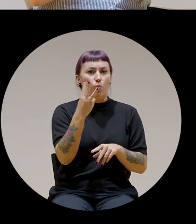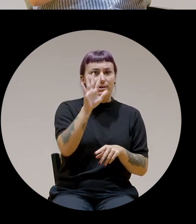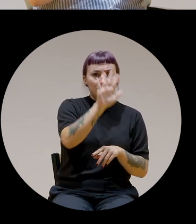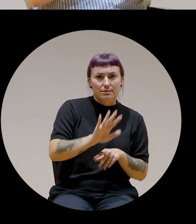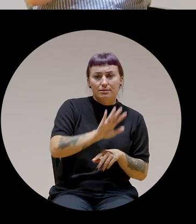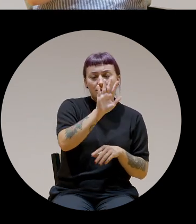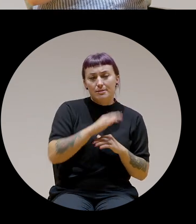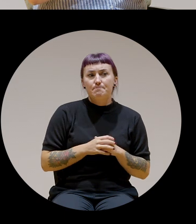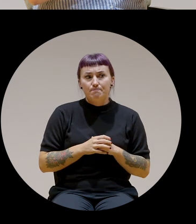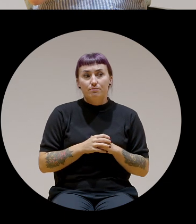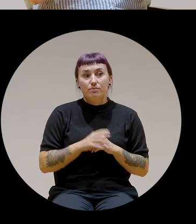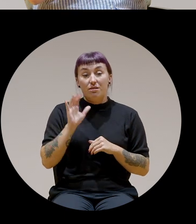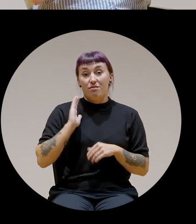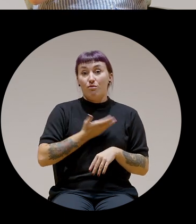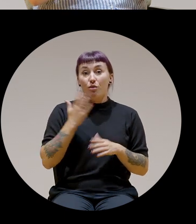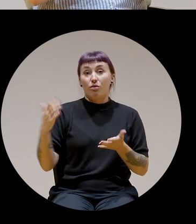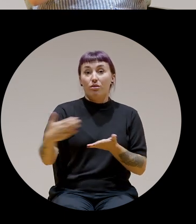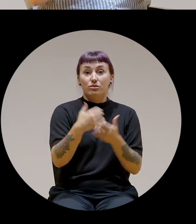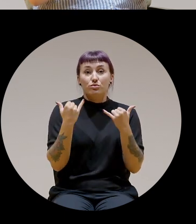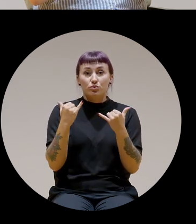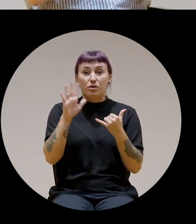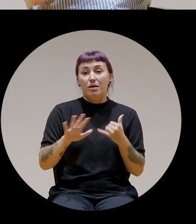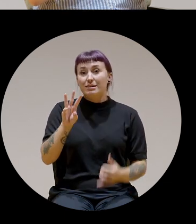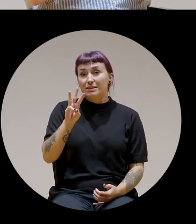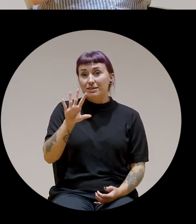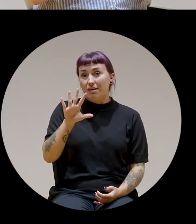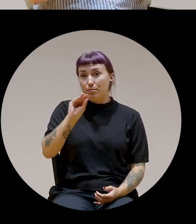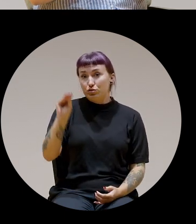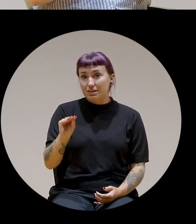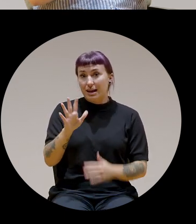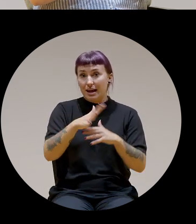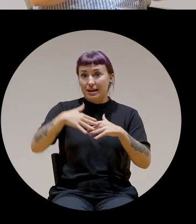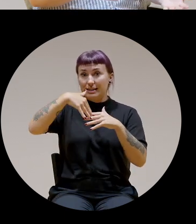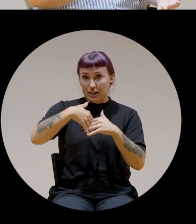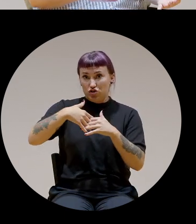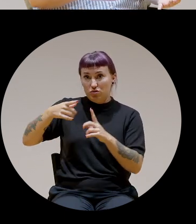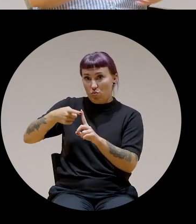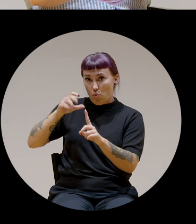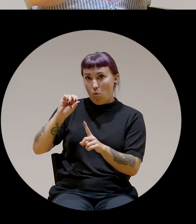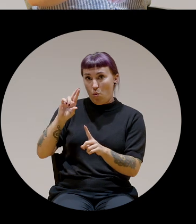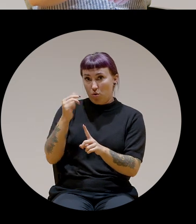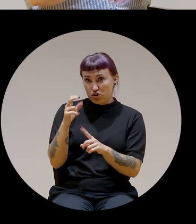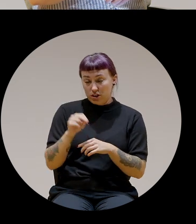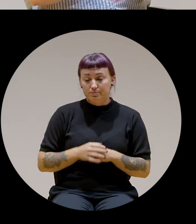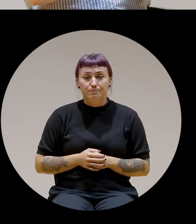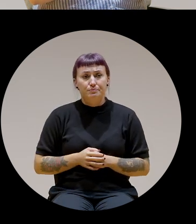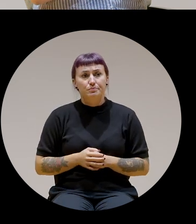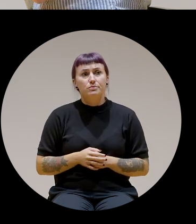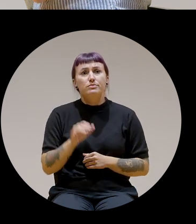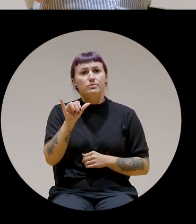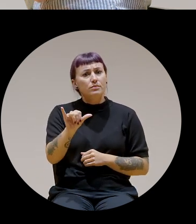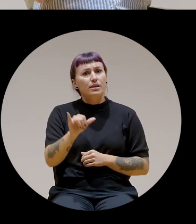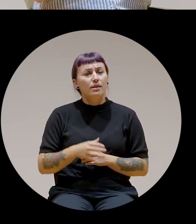Western Hemisphere, so that our collection currently is about 65% Indigenous in origin. And